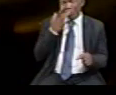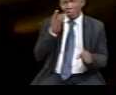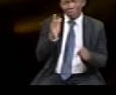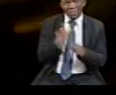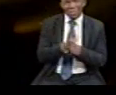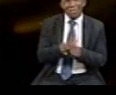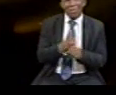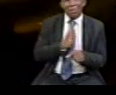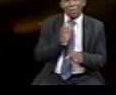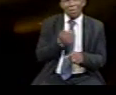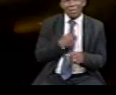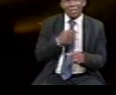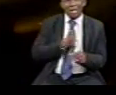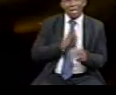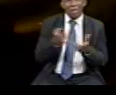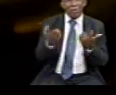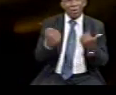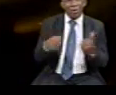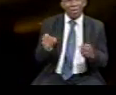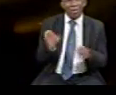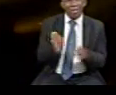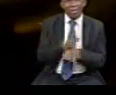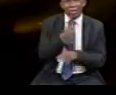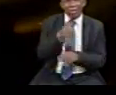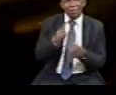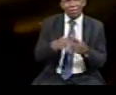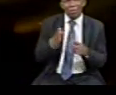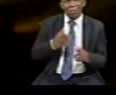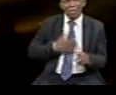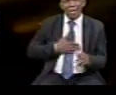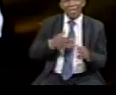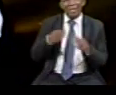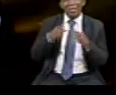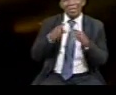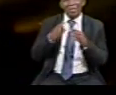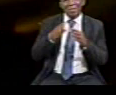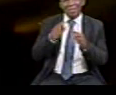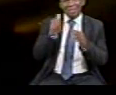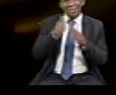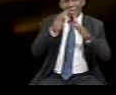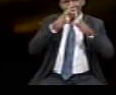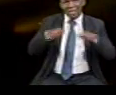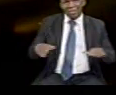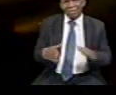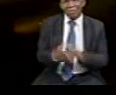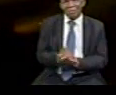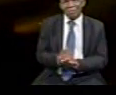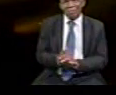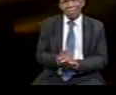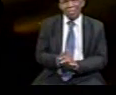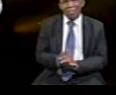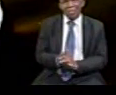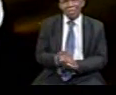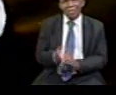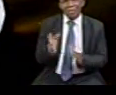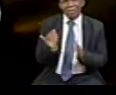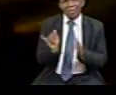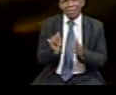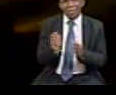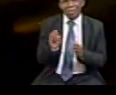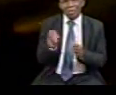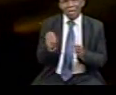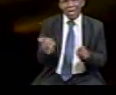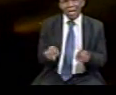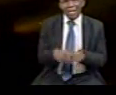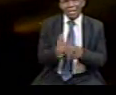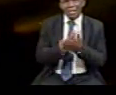that you might be where I am. Christ is not on earth here. Christ is on the right hand of God in heaven. So that's where the believers are. Here we